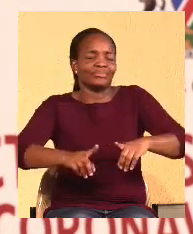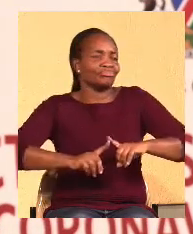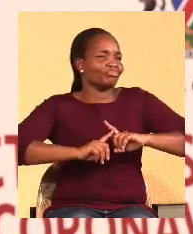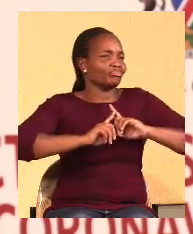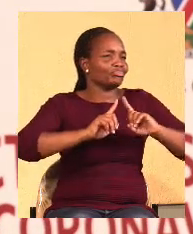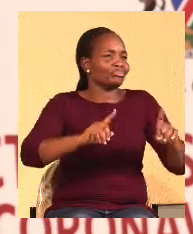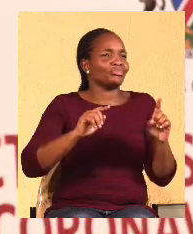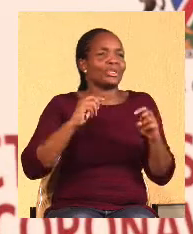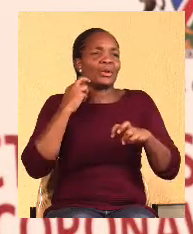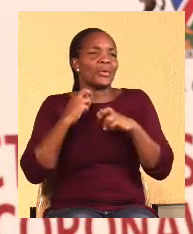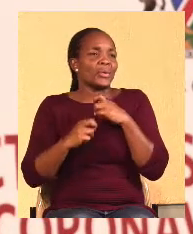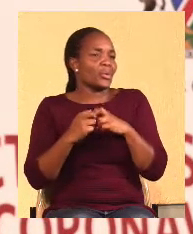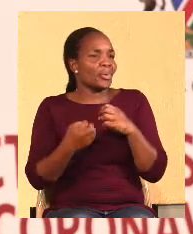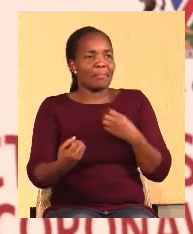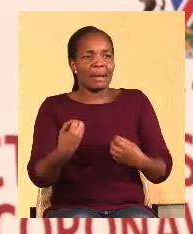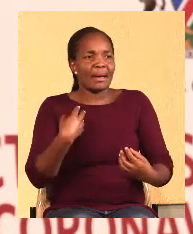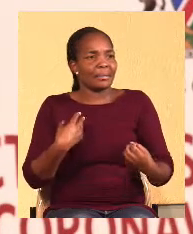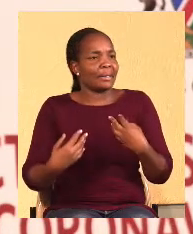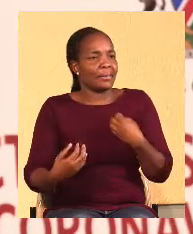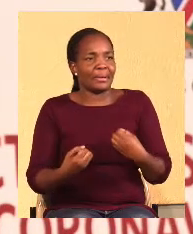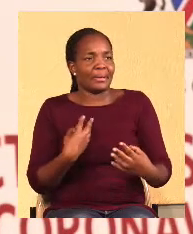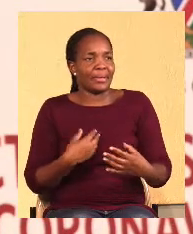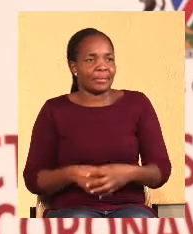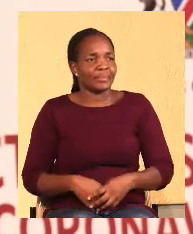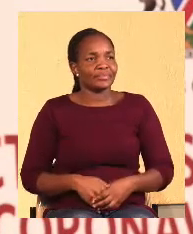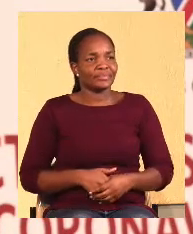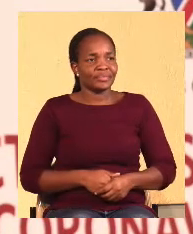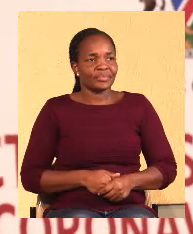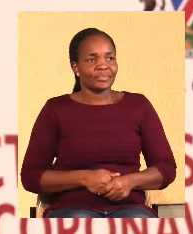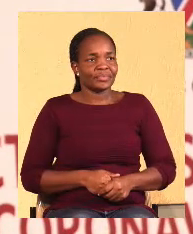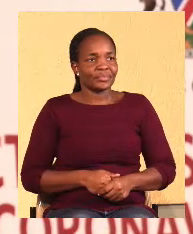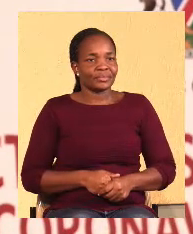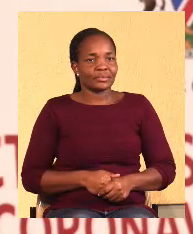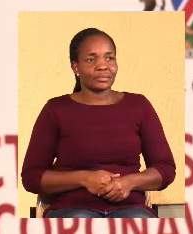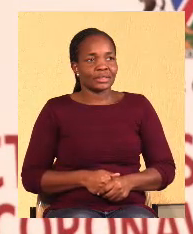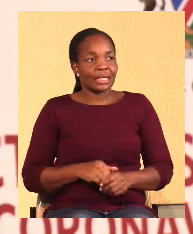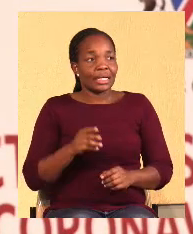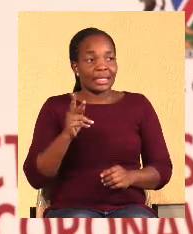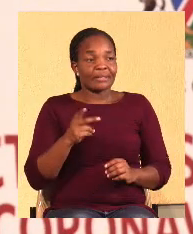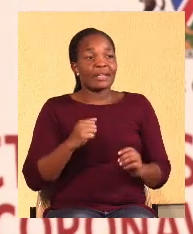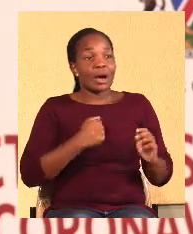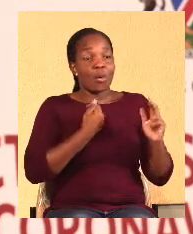We have also received calls from our president.